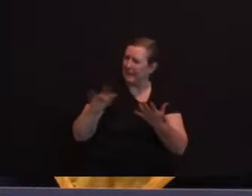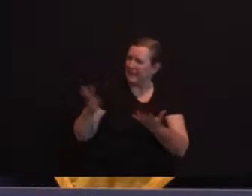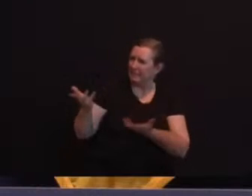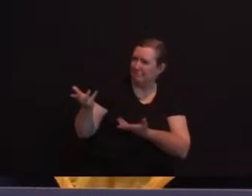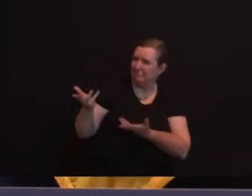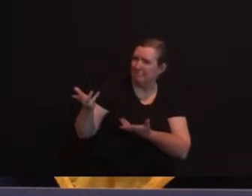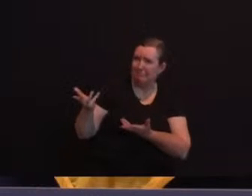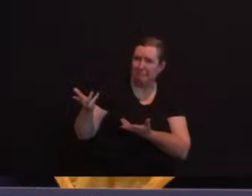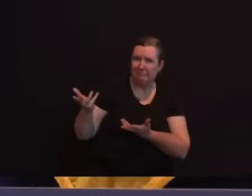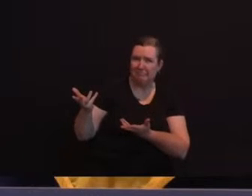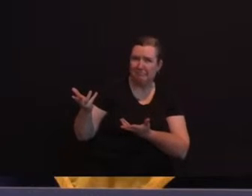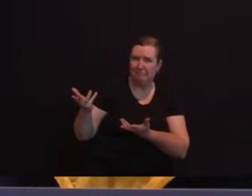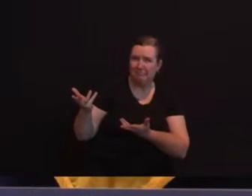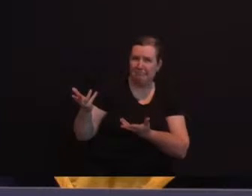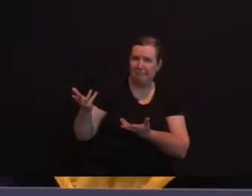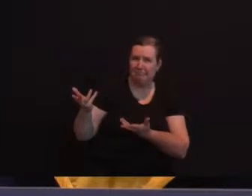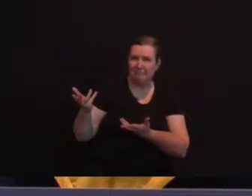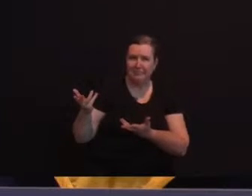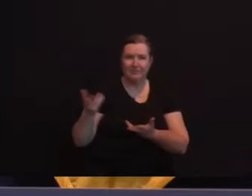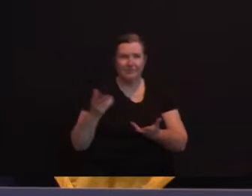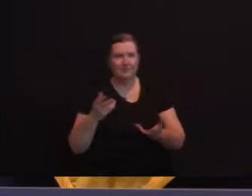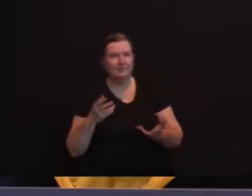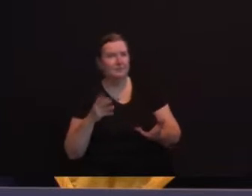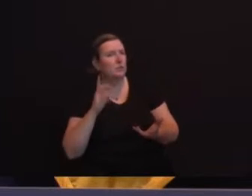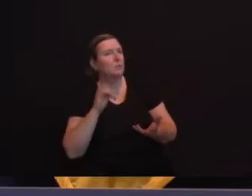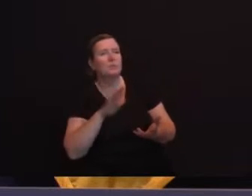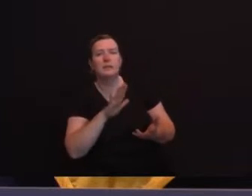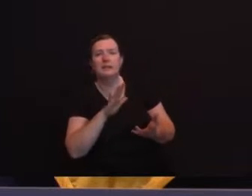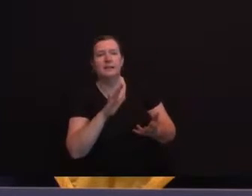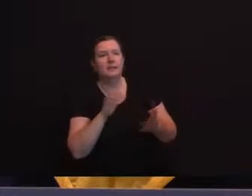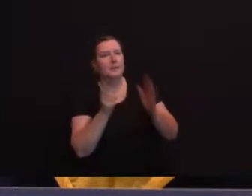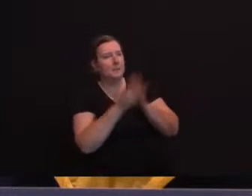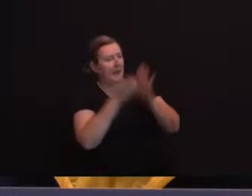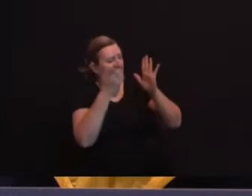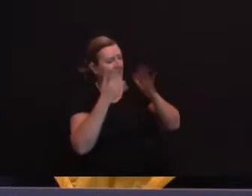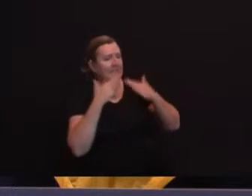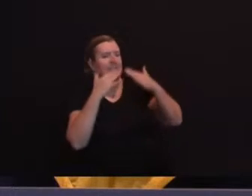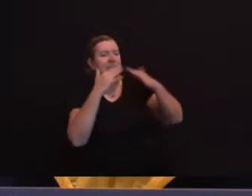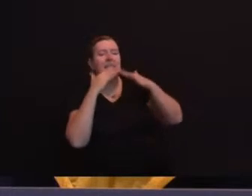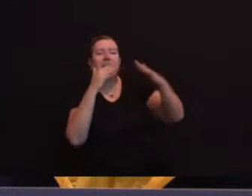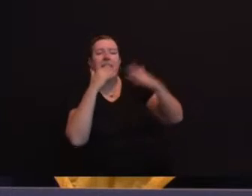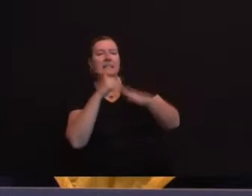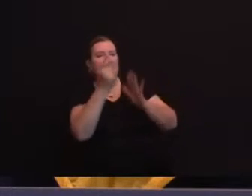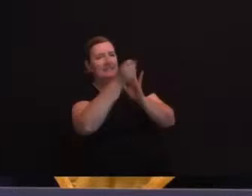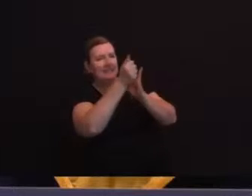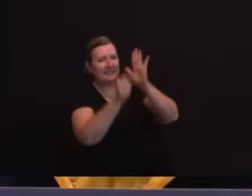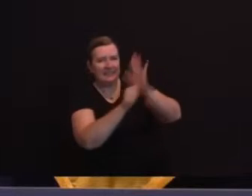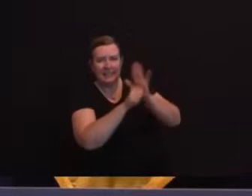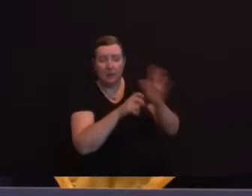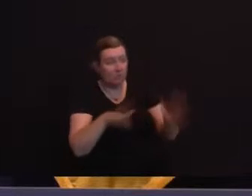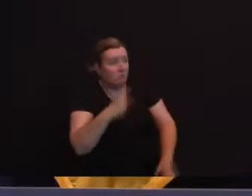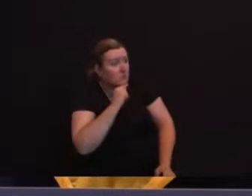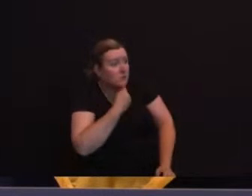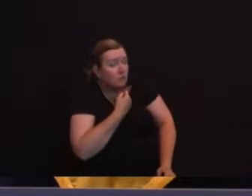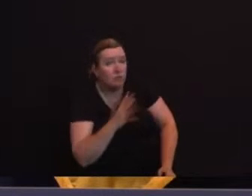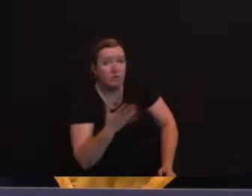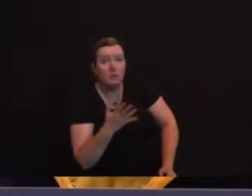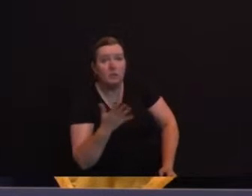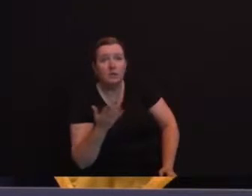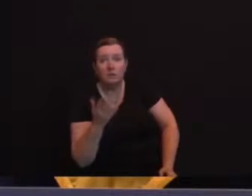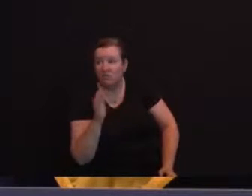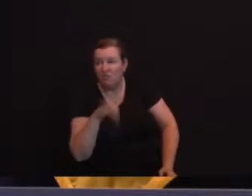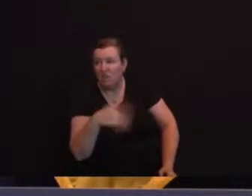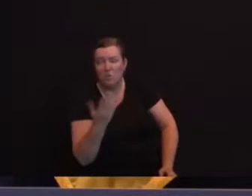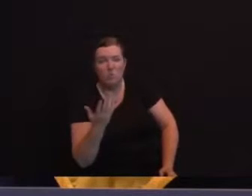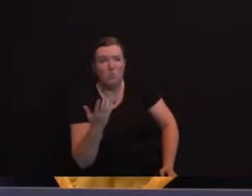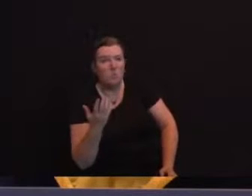situations. Judy's just banned singing, for instance, in the state of Well, Texas. that was significant, I thought. And technical question, what